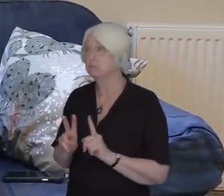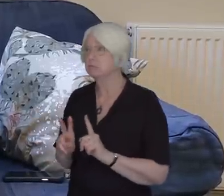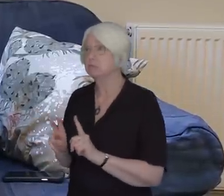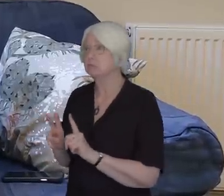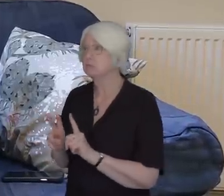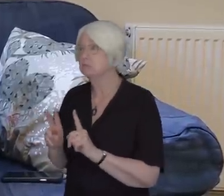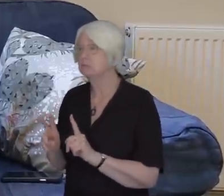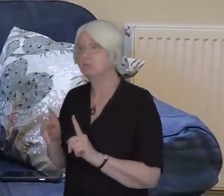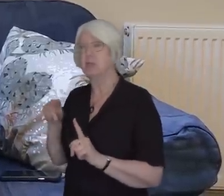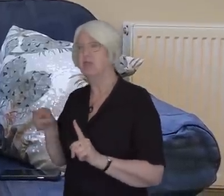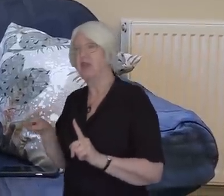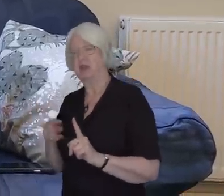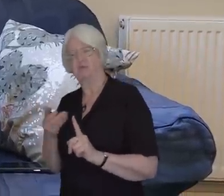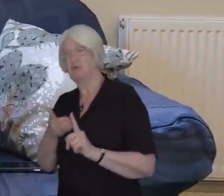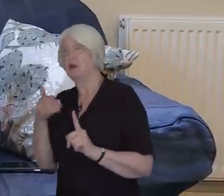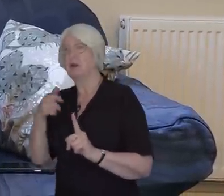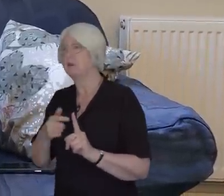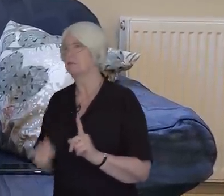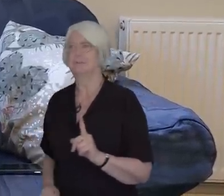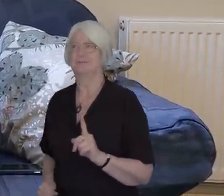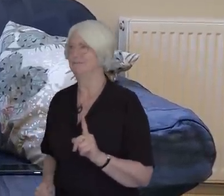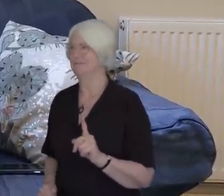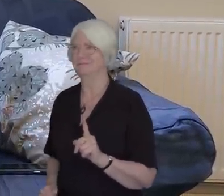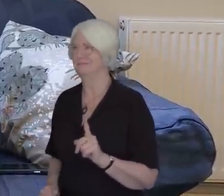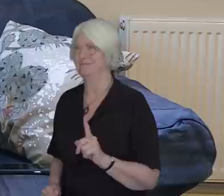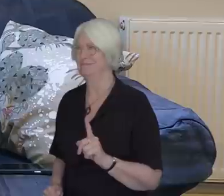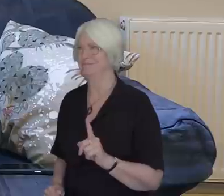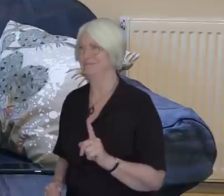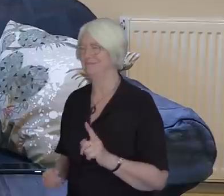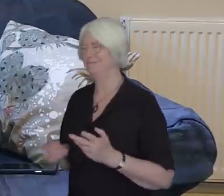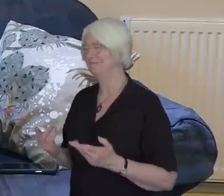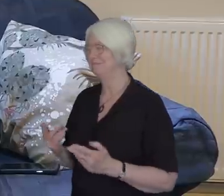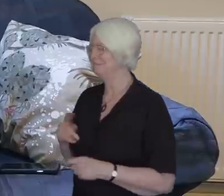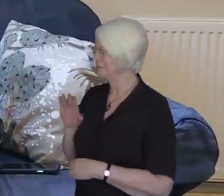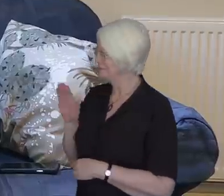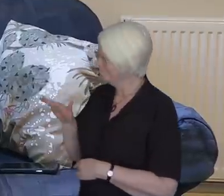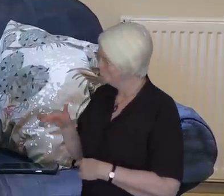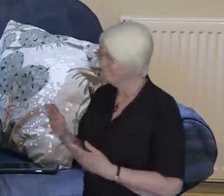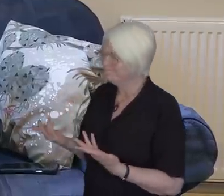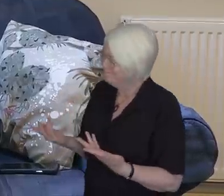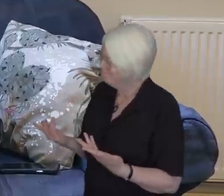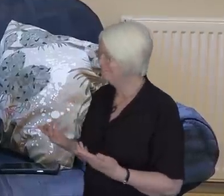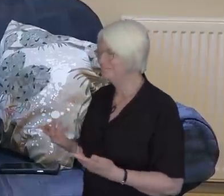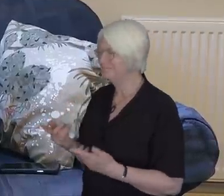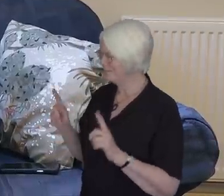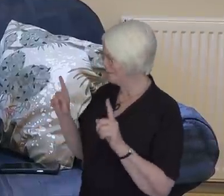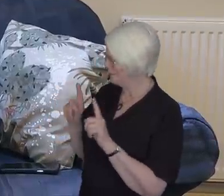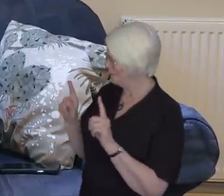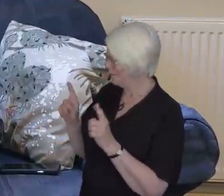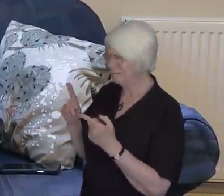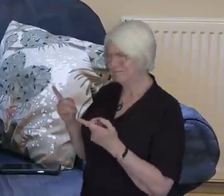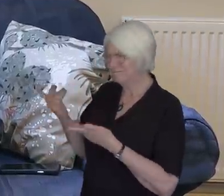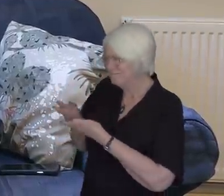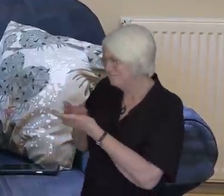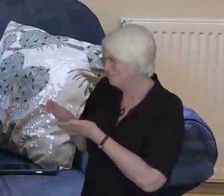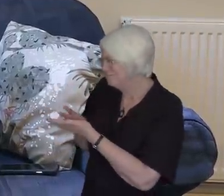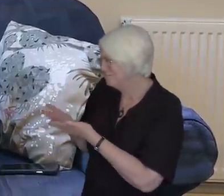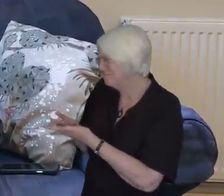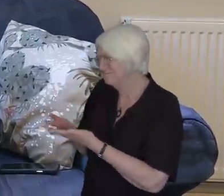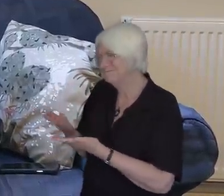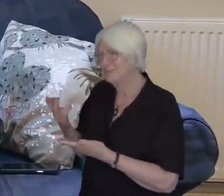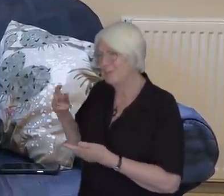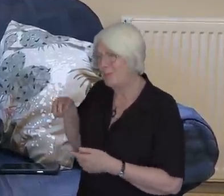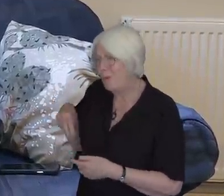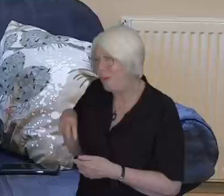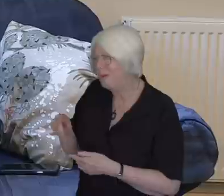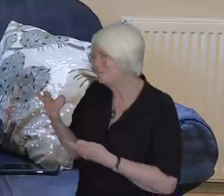them, but their eyes were kept from recognizing him. And he said to them, what are you discussing